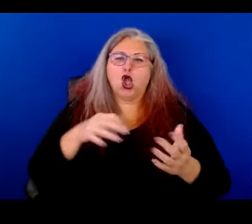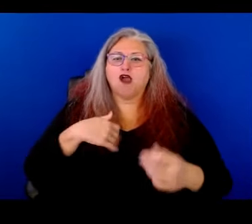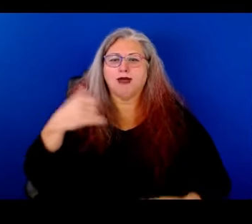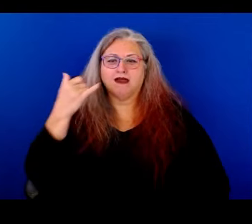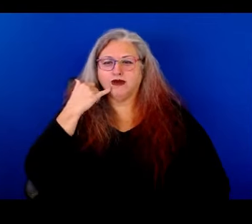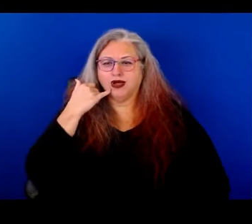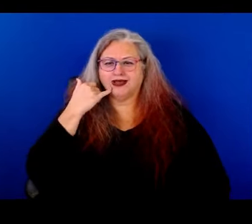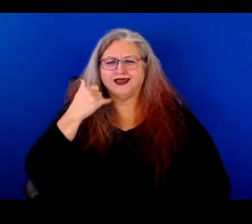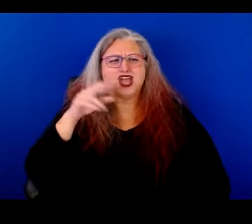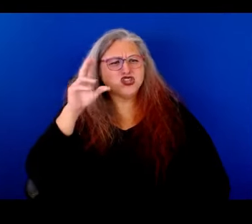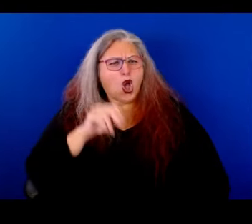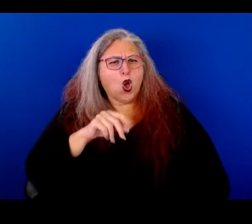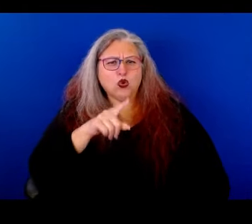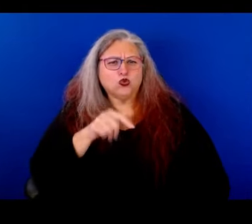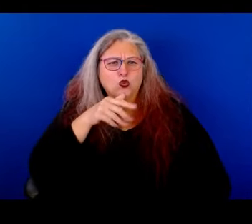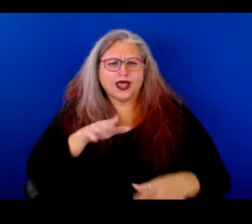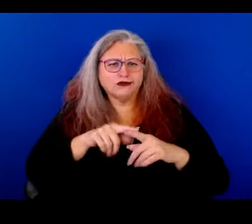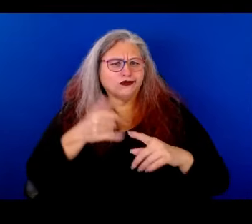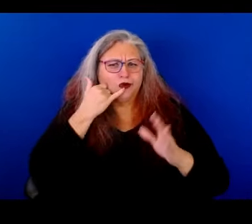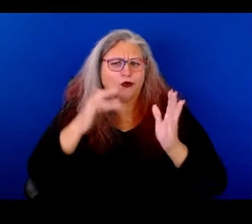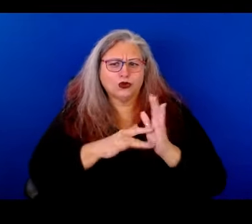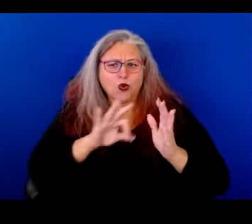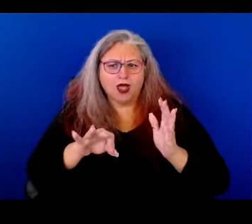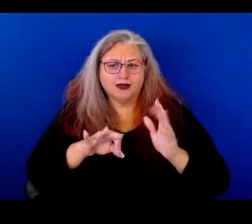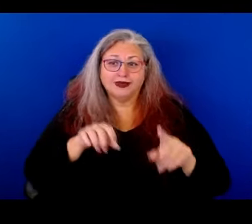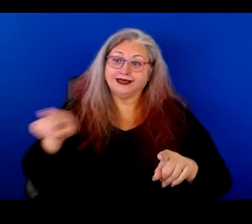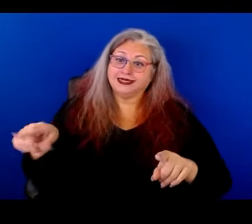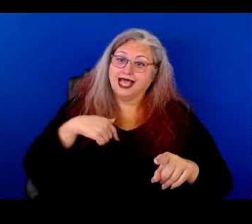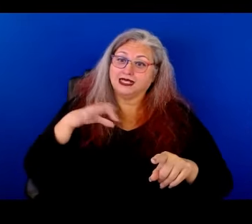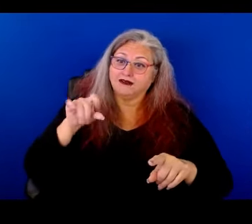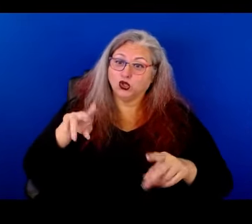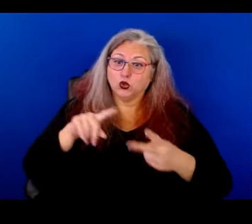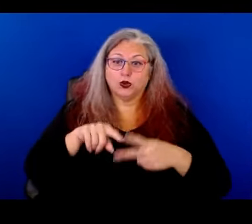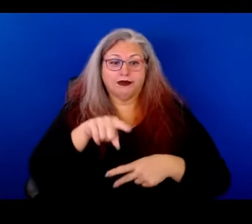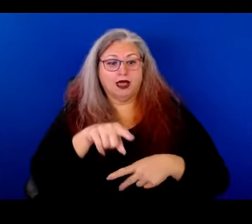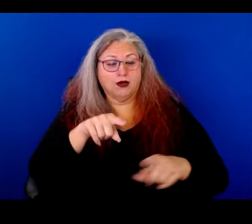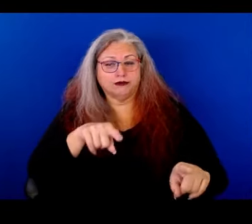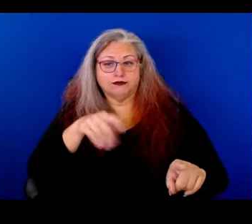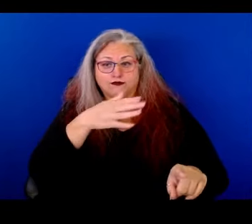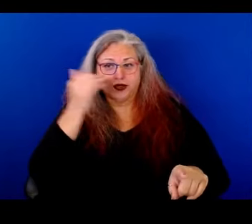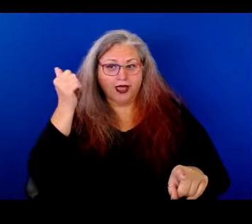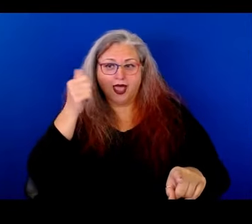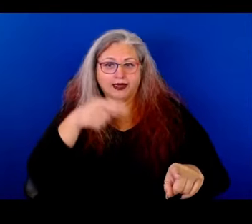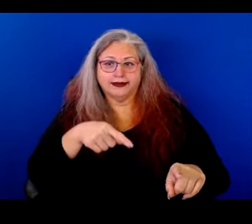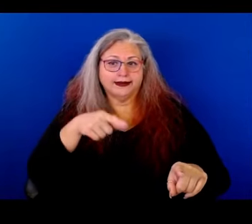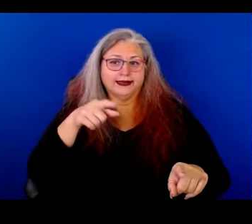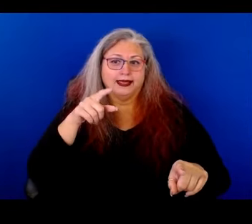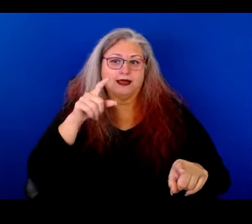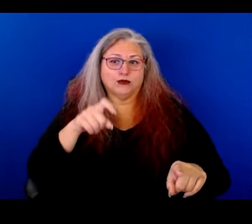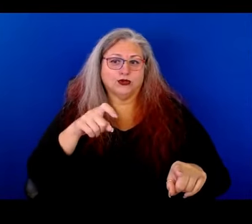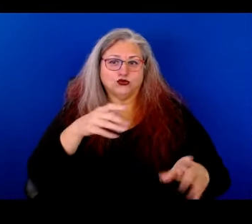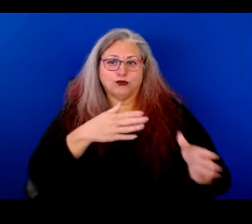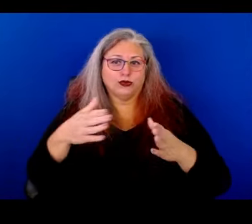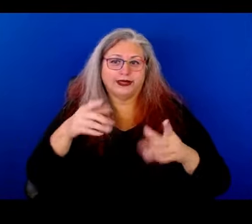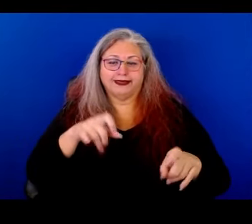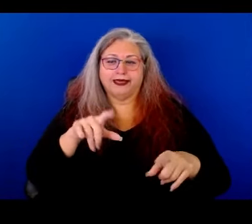phone. No, you don't get to turn off your phone. This one has the flu. That one forgot that, you know, they